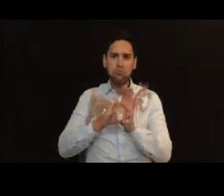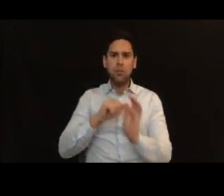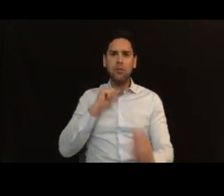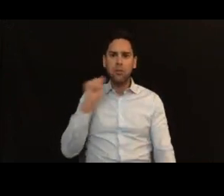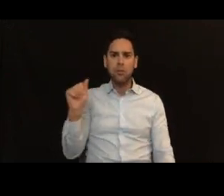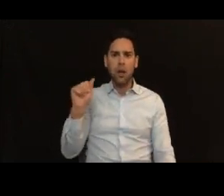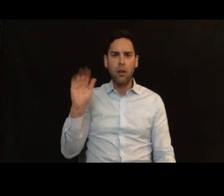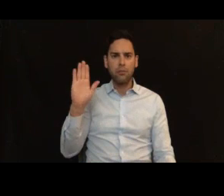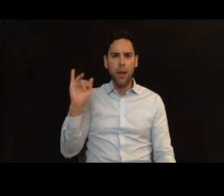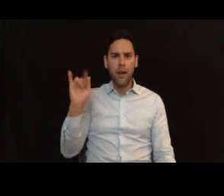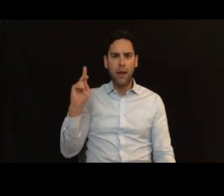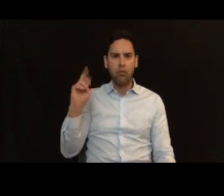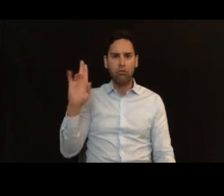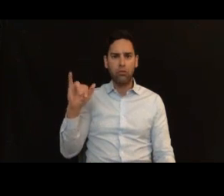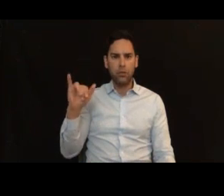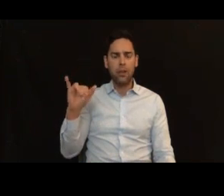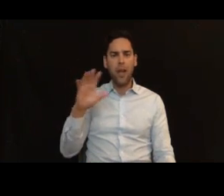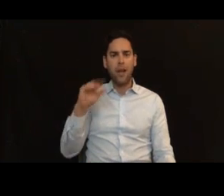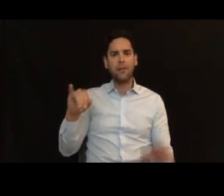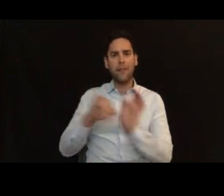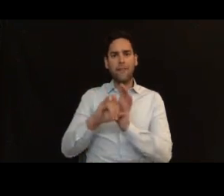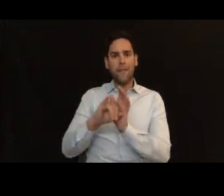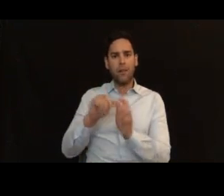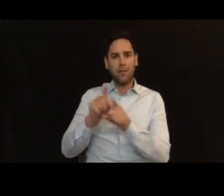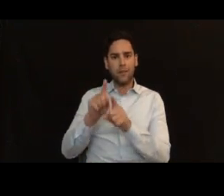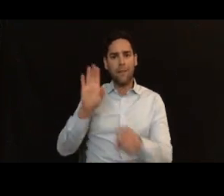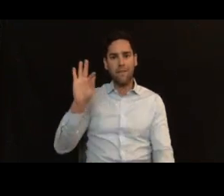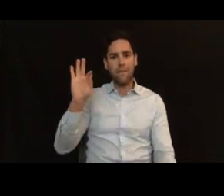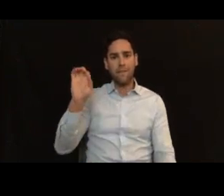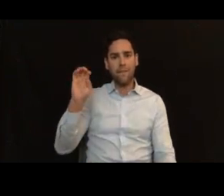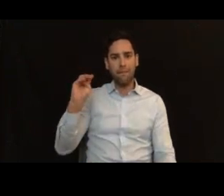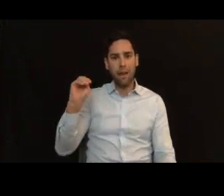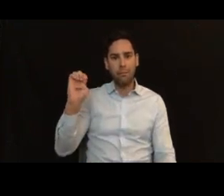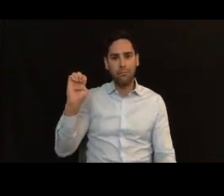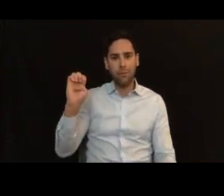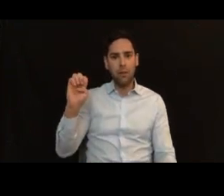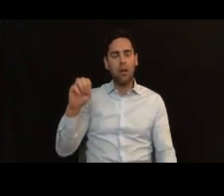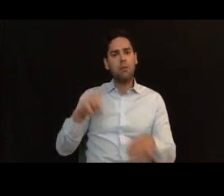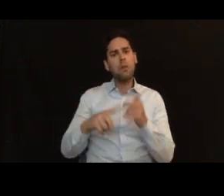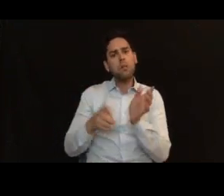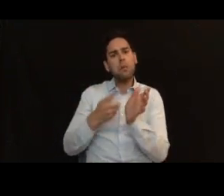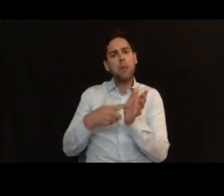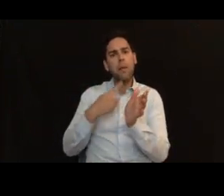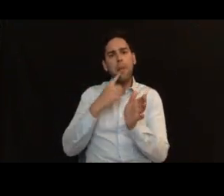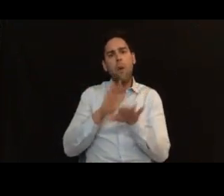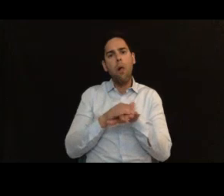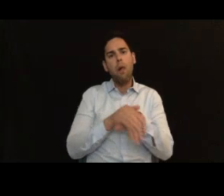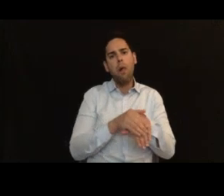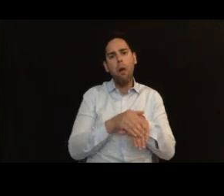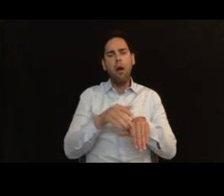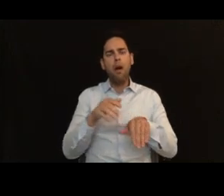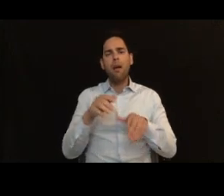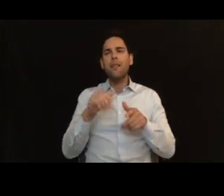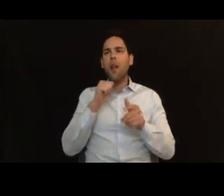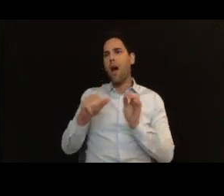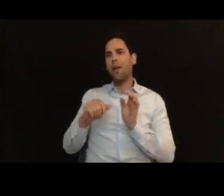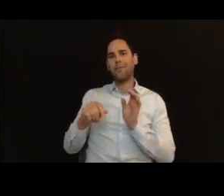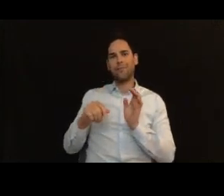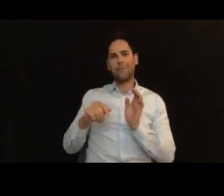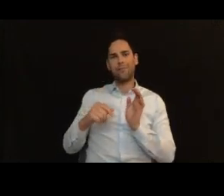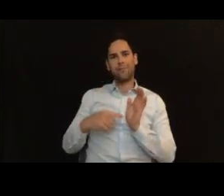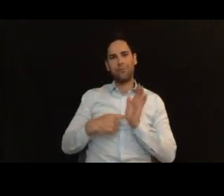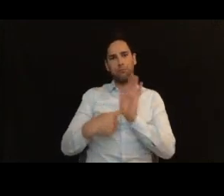might refrain from presenting in a femme way in a professional context, because that might have certain